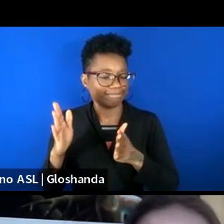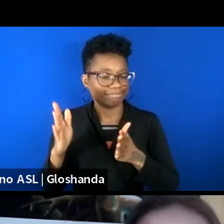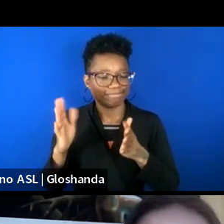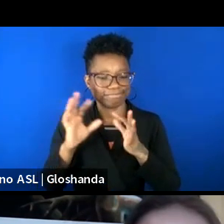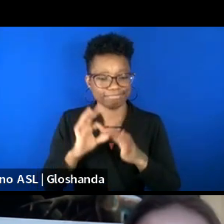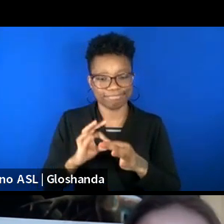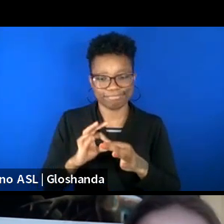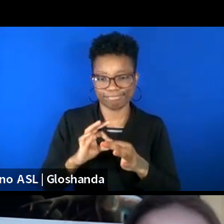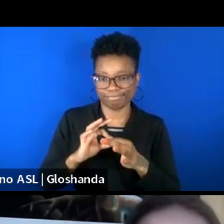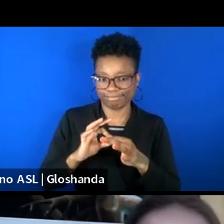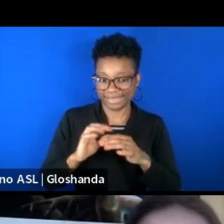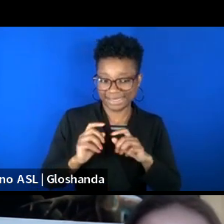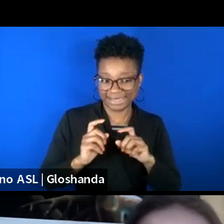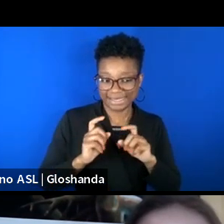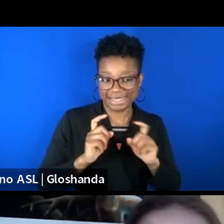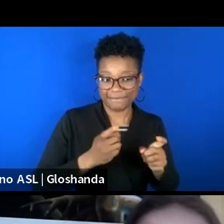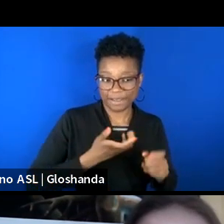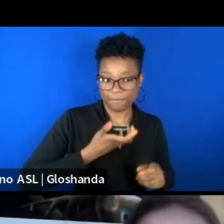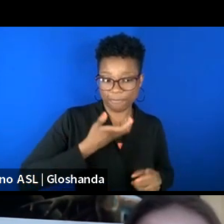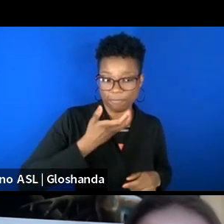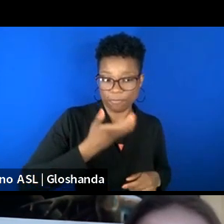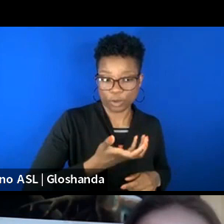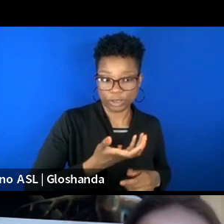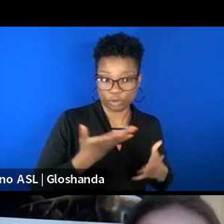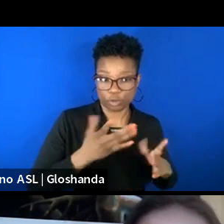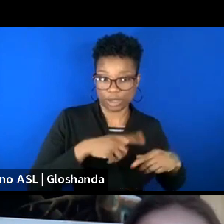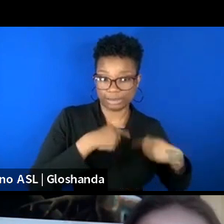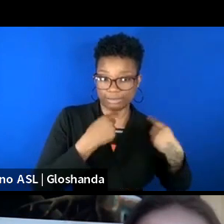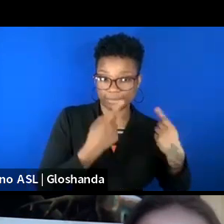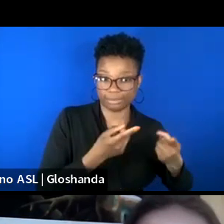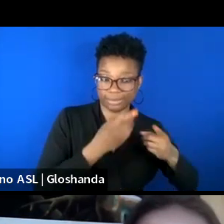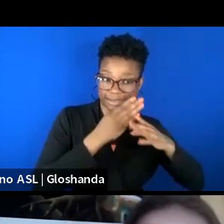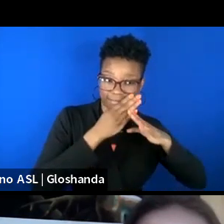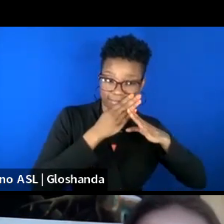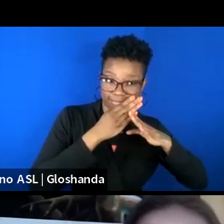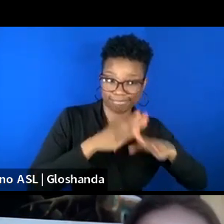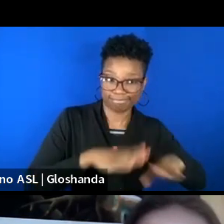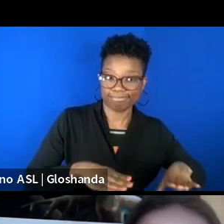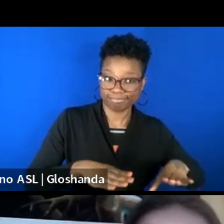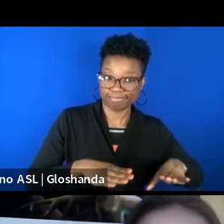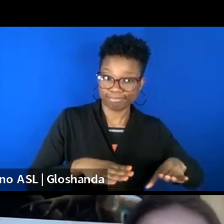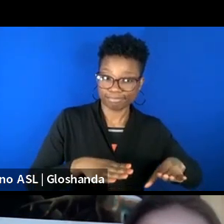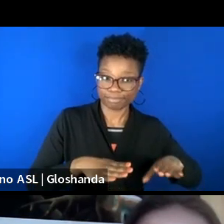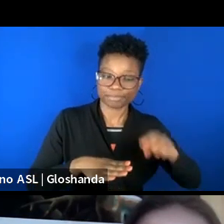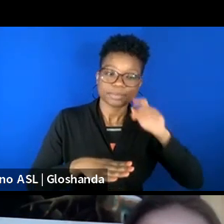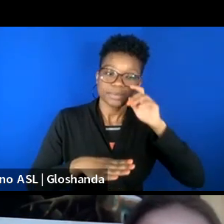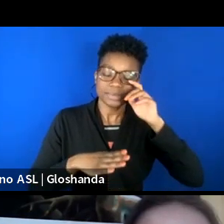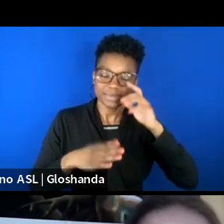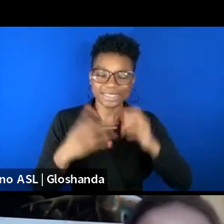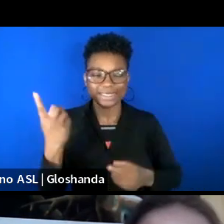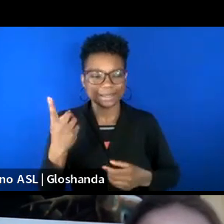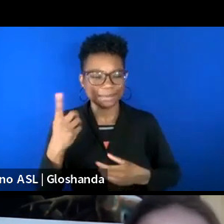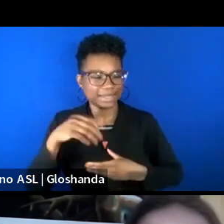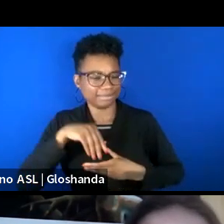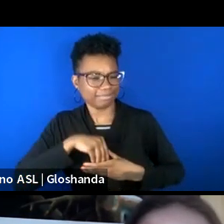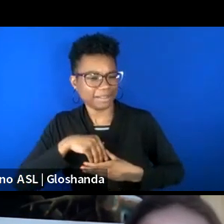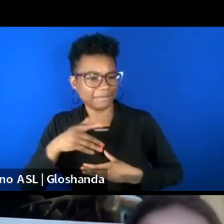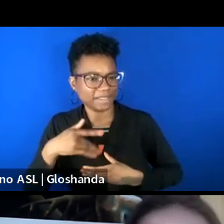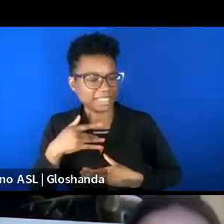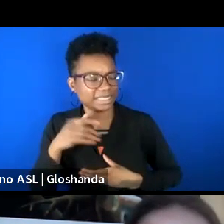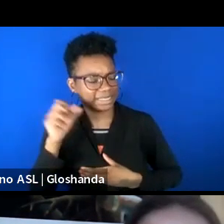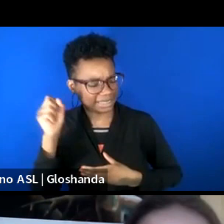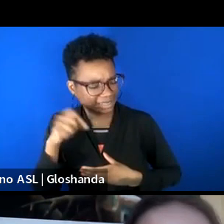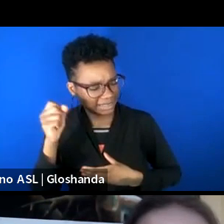giving voice to that which has been silenced, you know, and there's something about it that feels innate to you, that you feel like you have